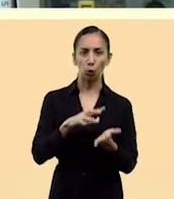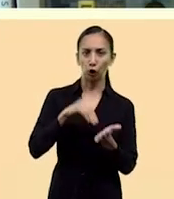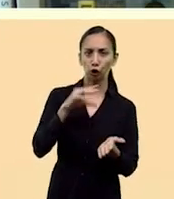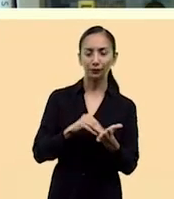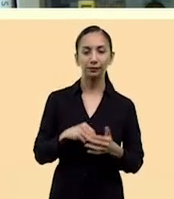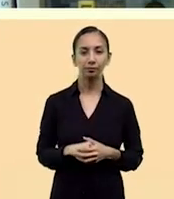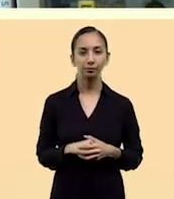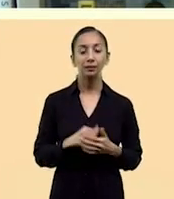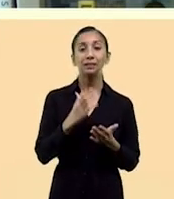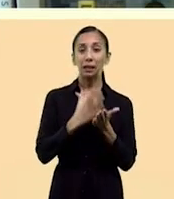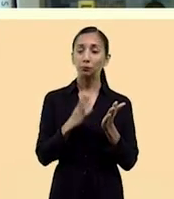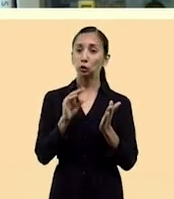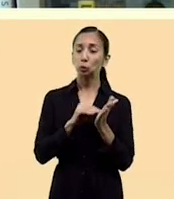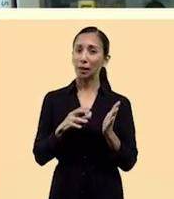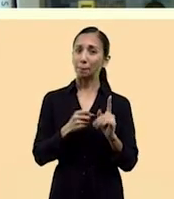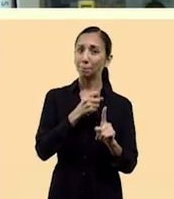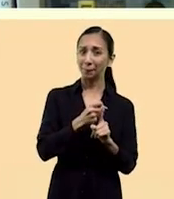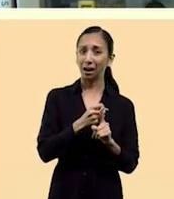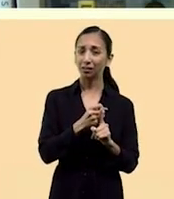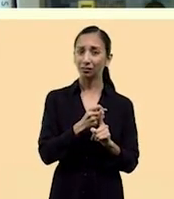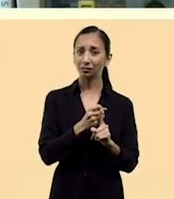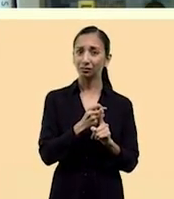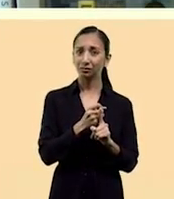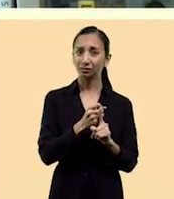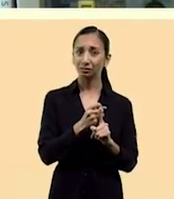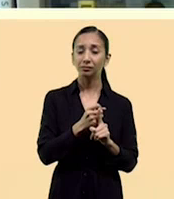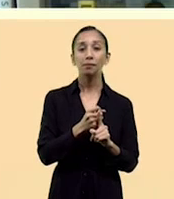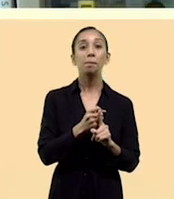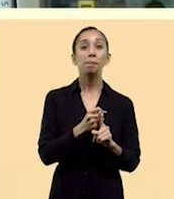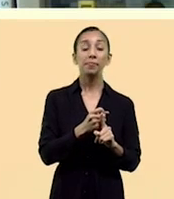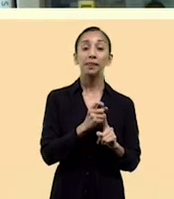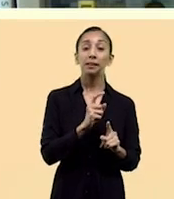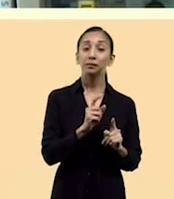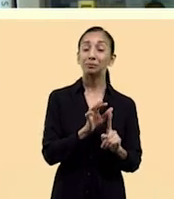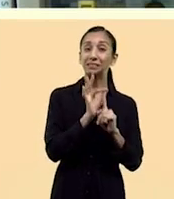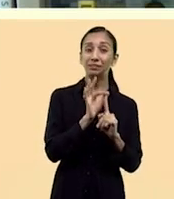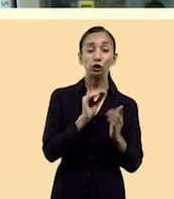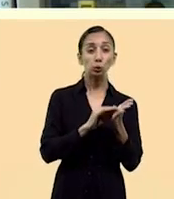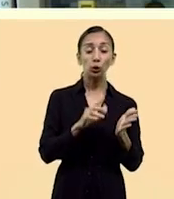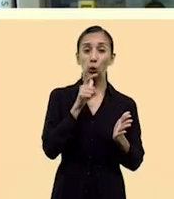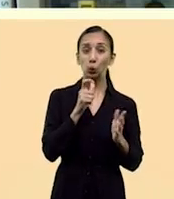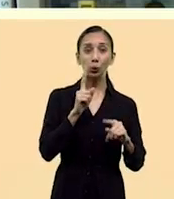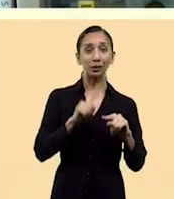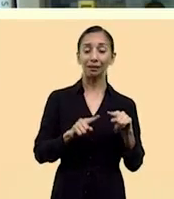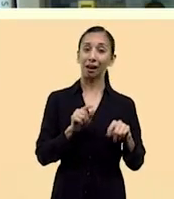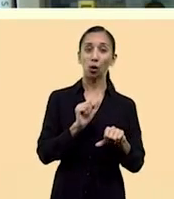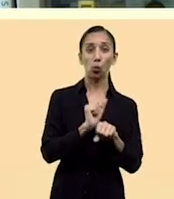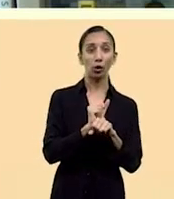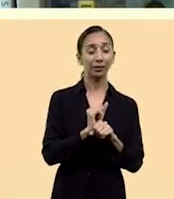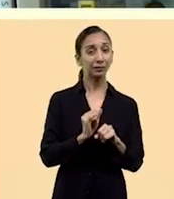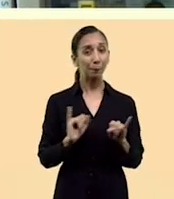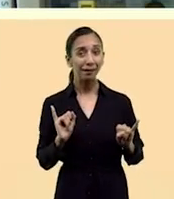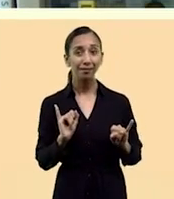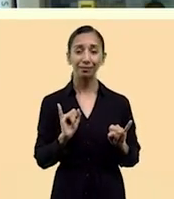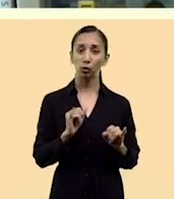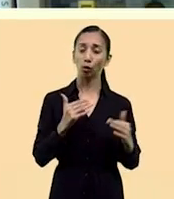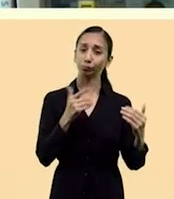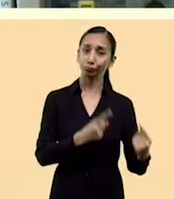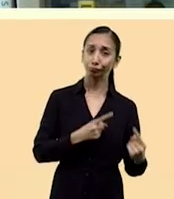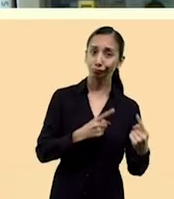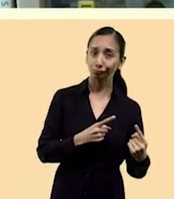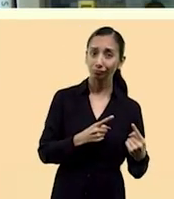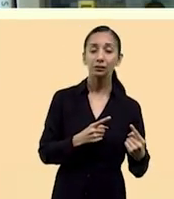most impacted by the absence from school, and in particular, those who might be less capable of working independently, our youngest